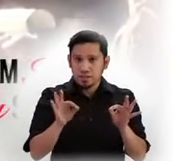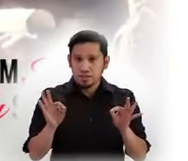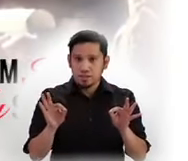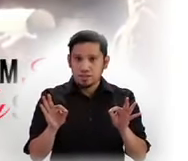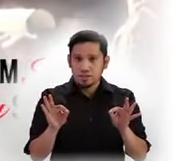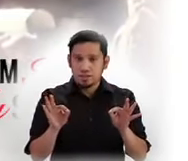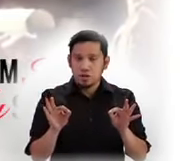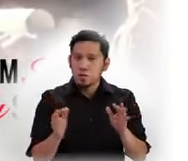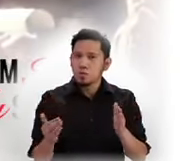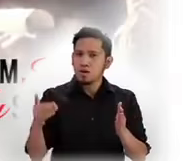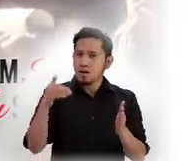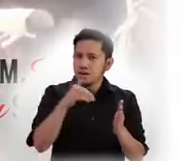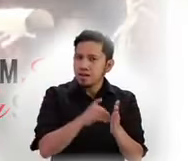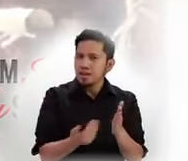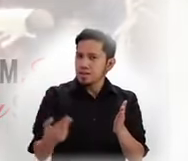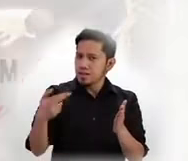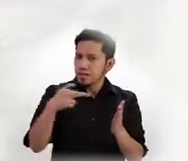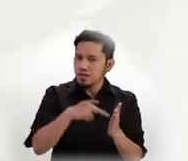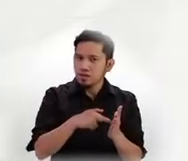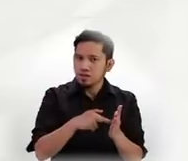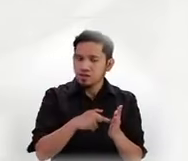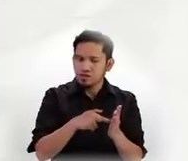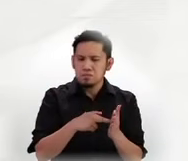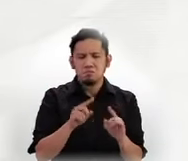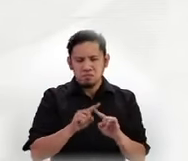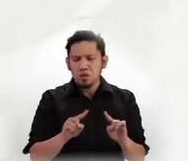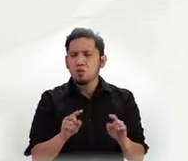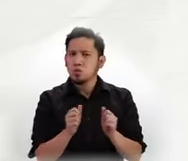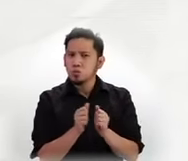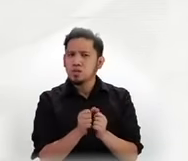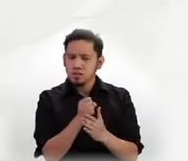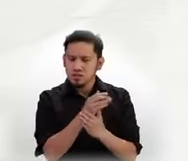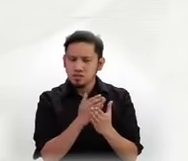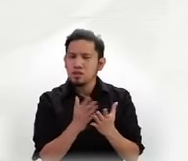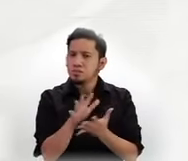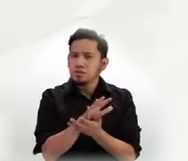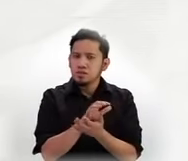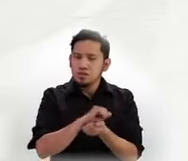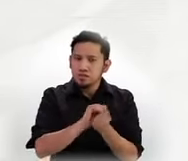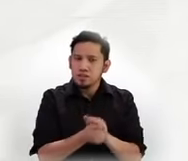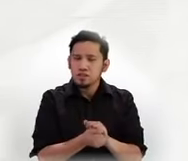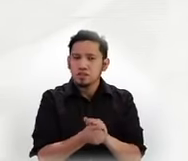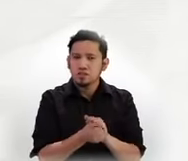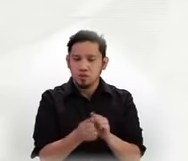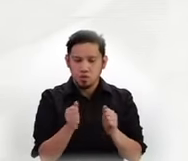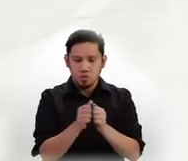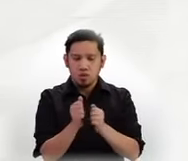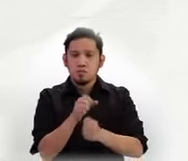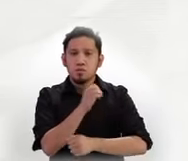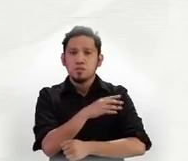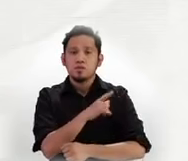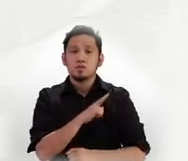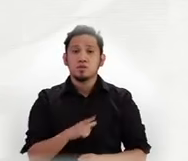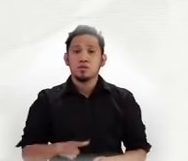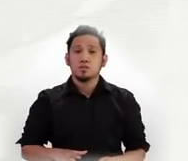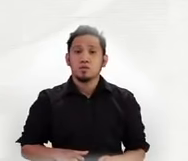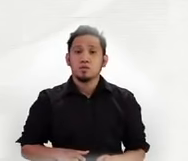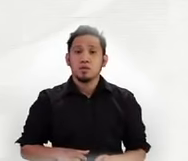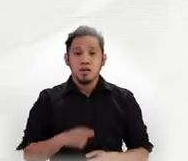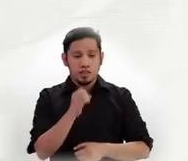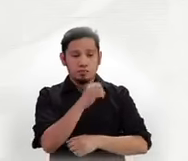lines were repeated, no, of course, with some changes in the accounts of the baptism of the Lord.